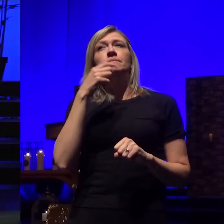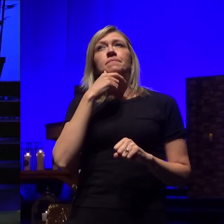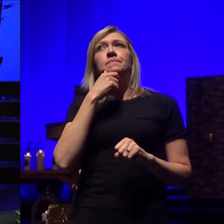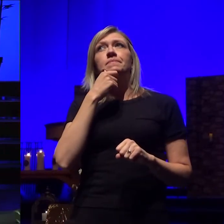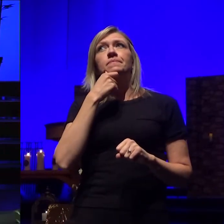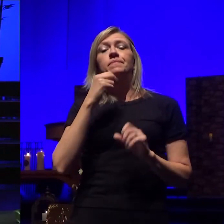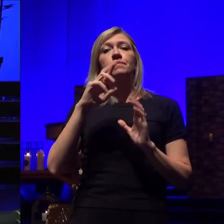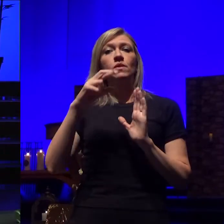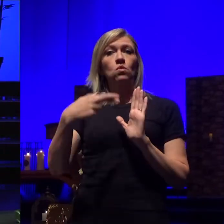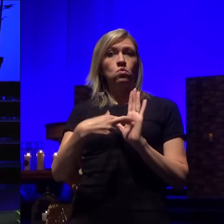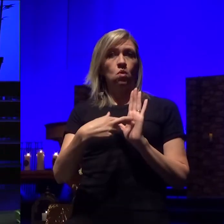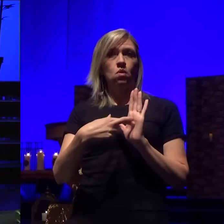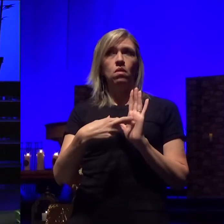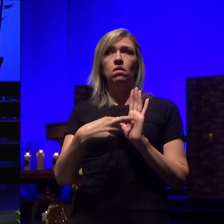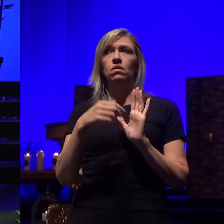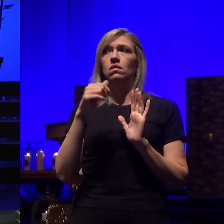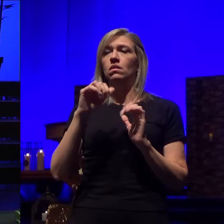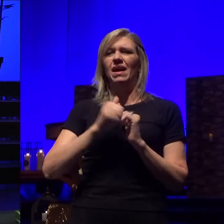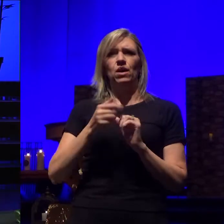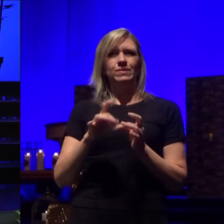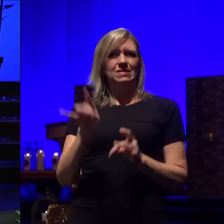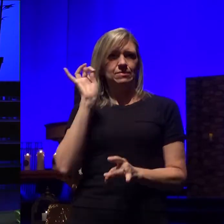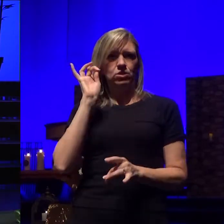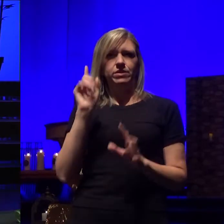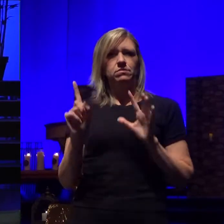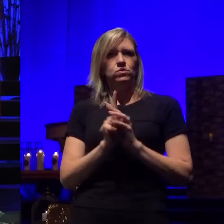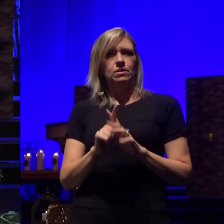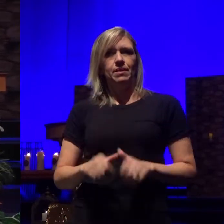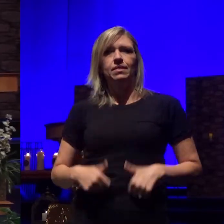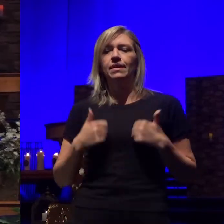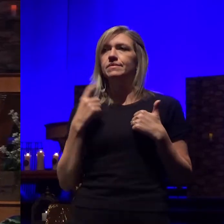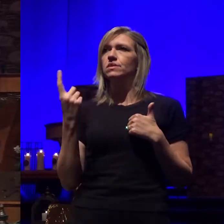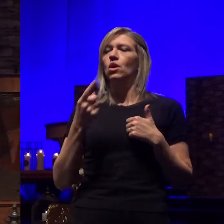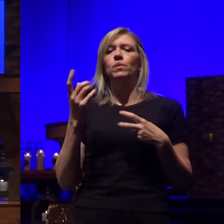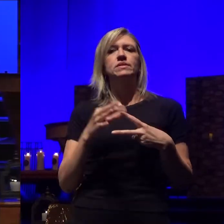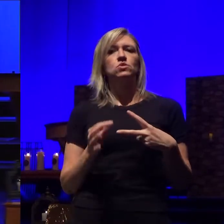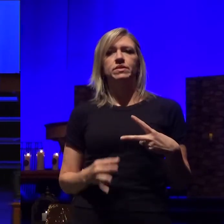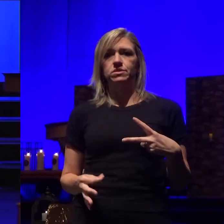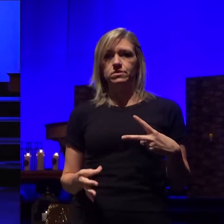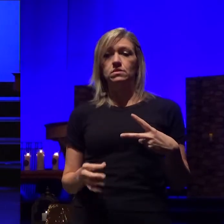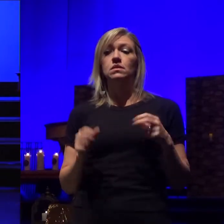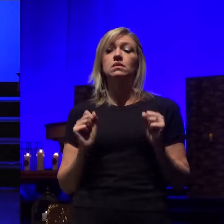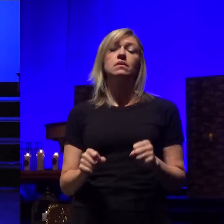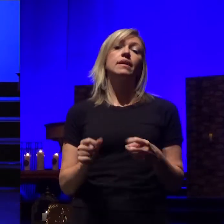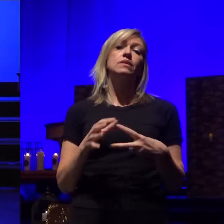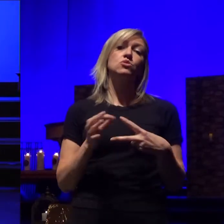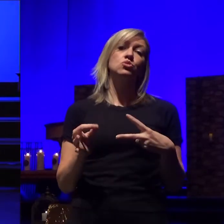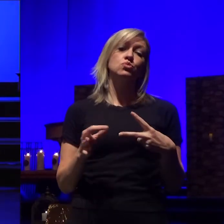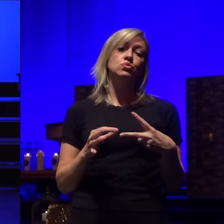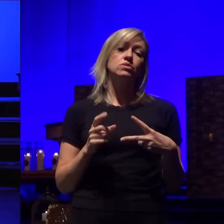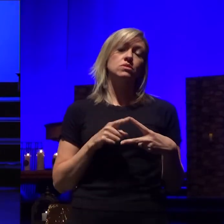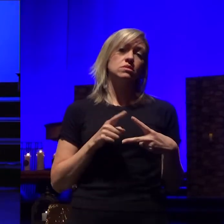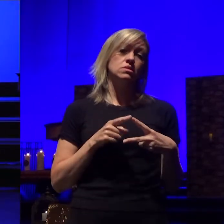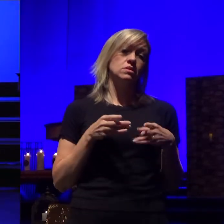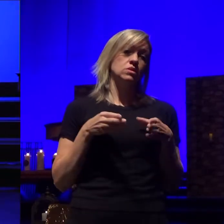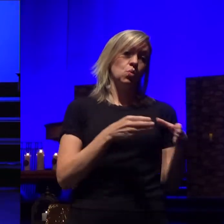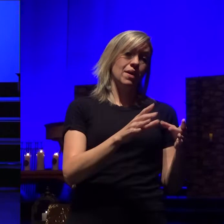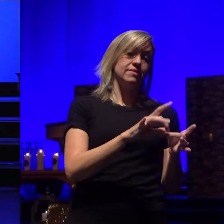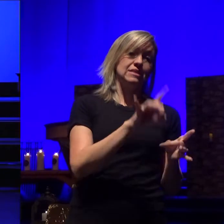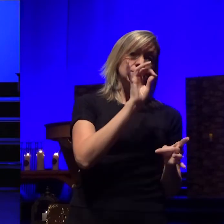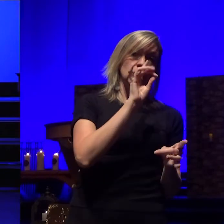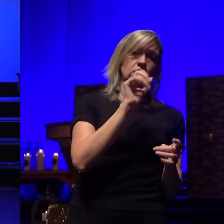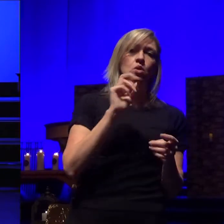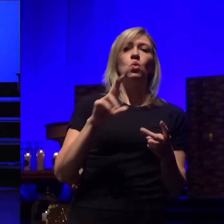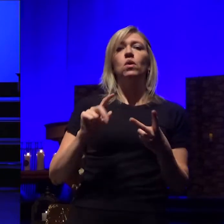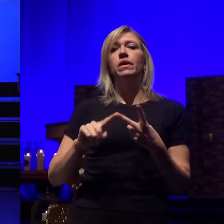role of the way of the Spirit in our lives, we're always a choice. I can choose the way of the Spirit or